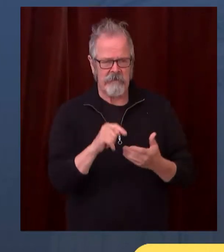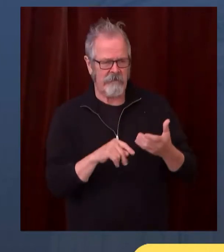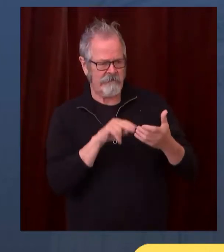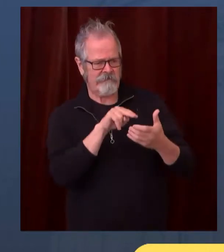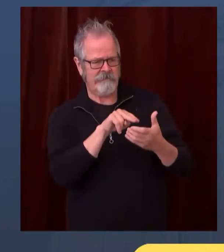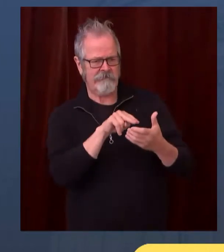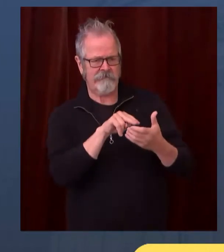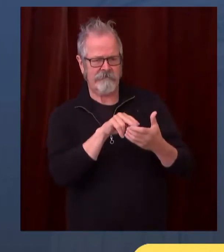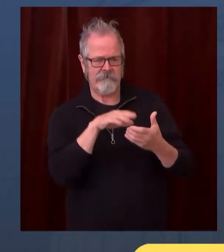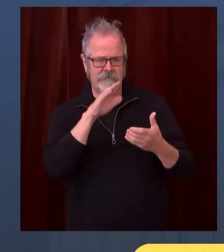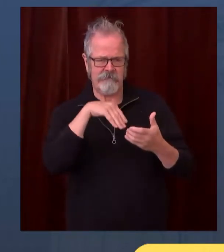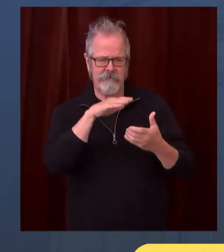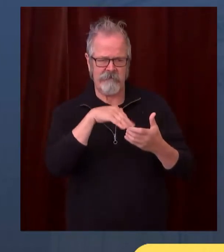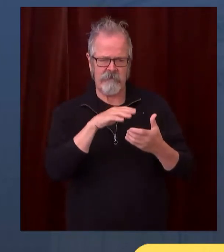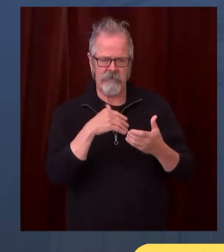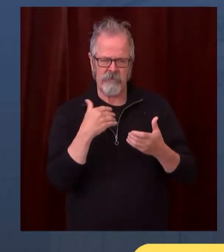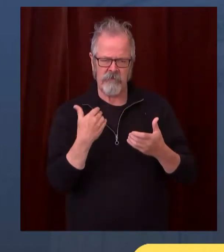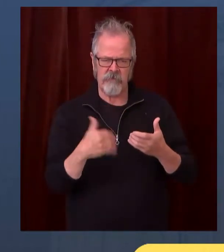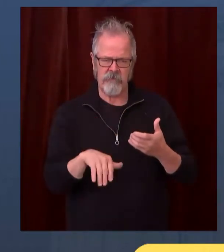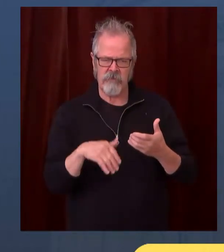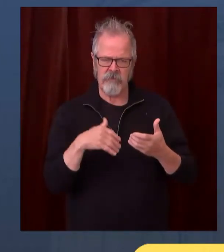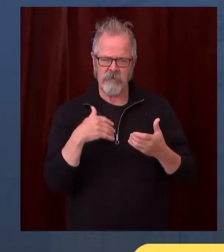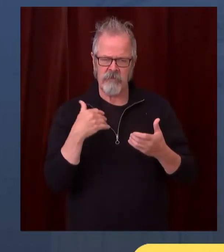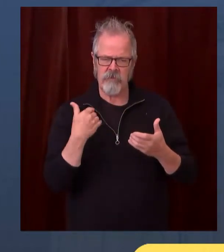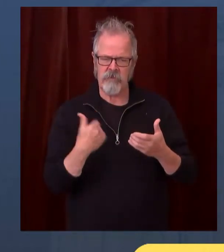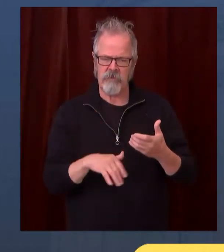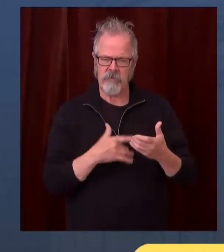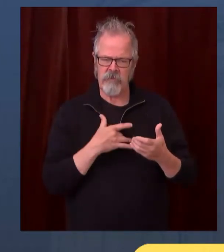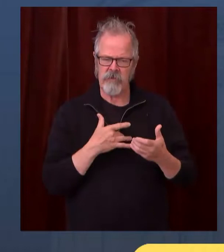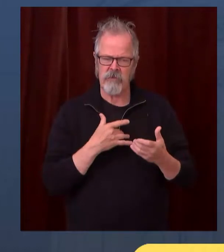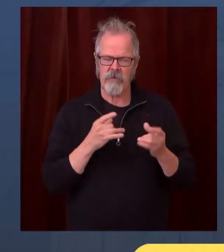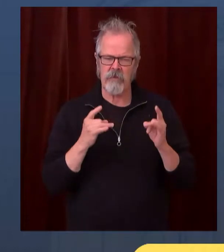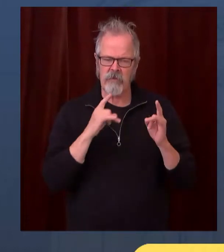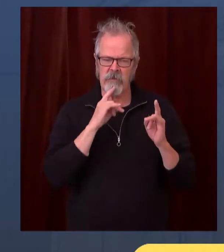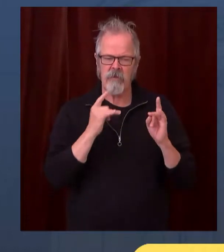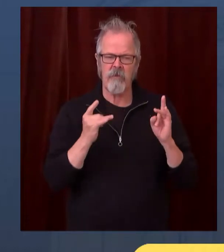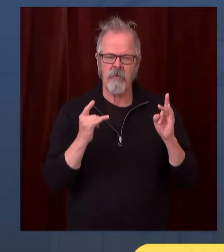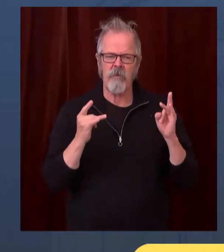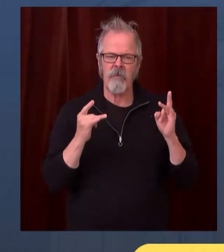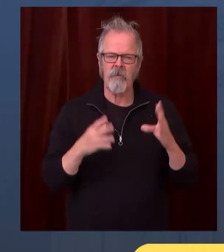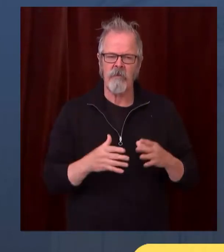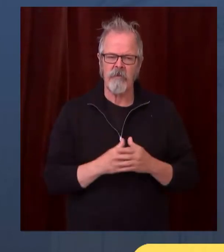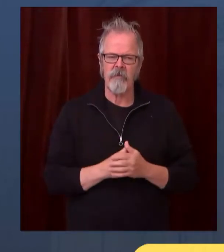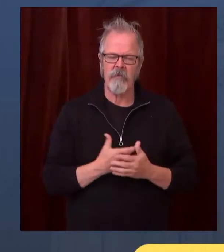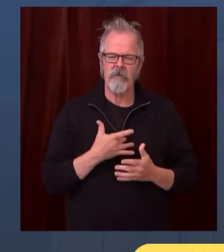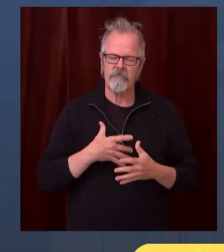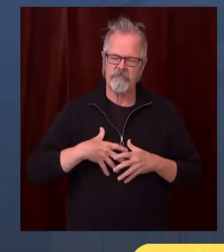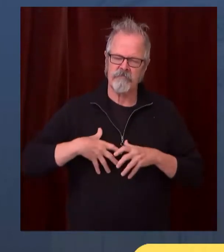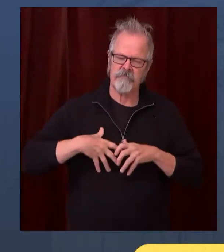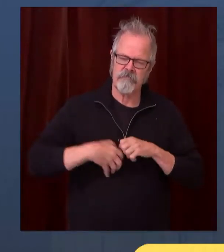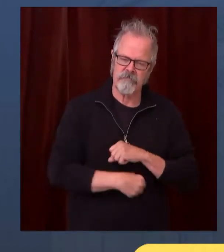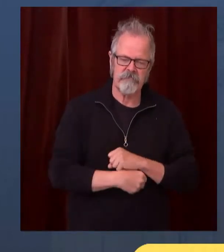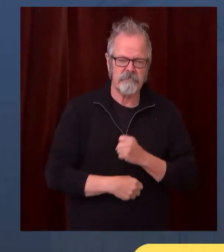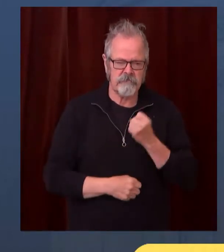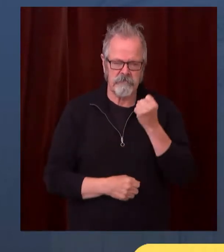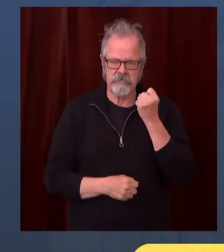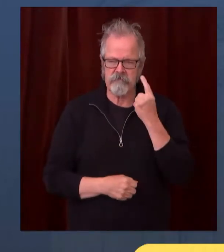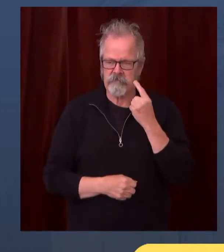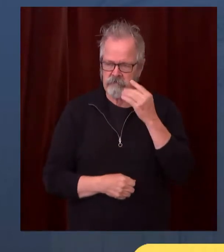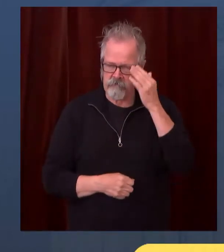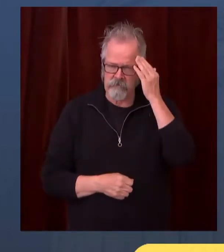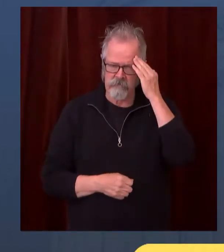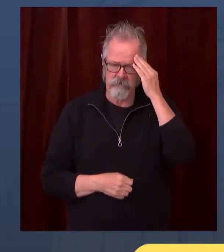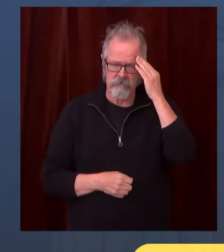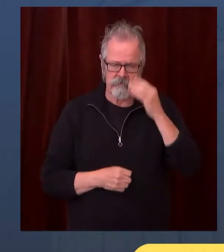But still, the toll would have been undoubtedly much greater without restricting those visitations and implementing